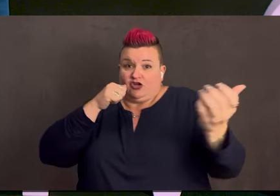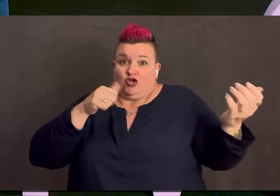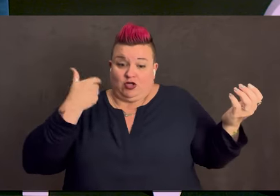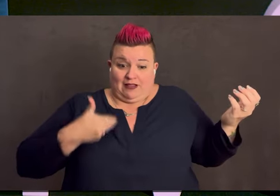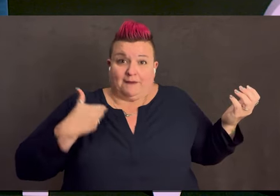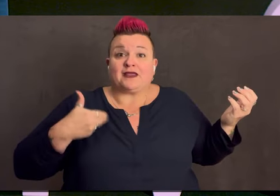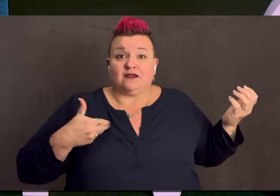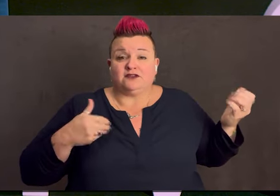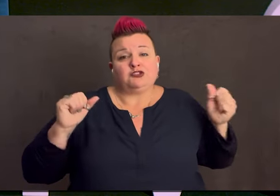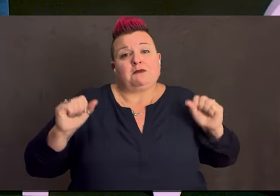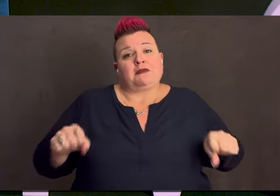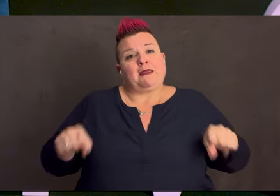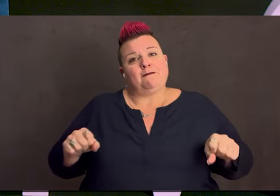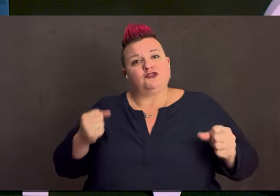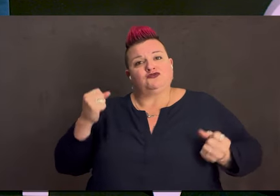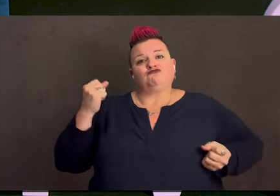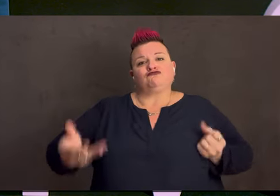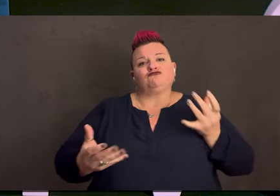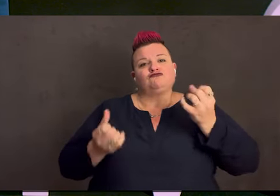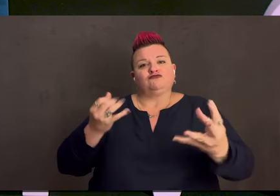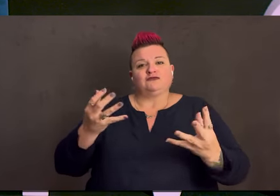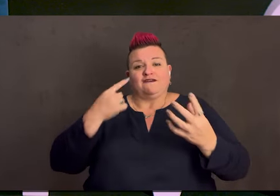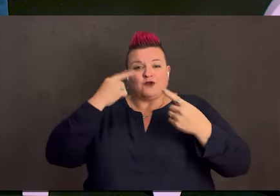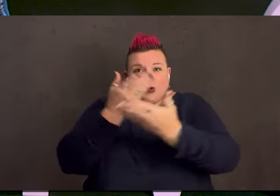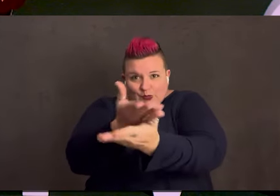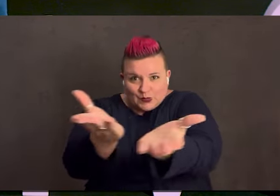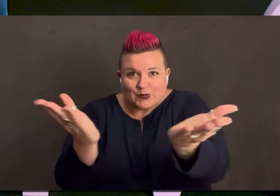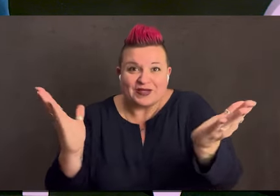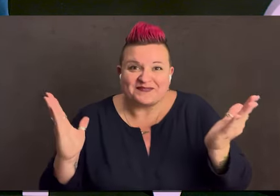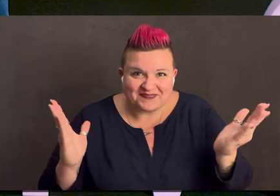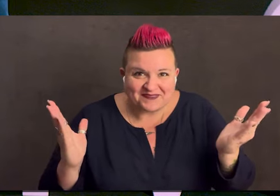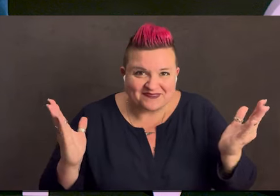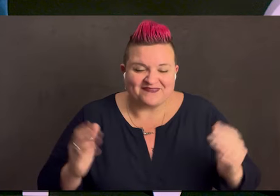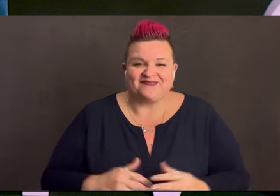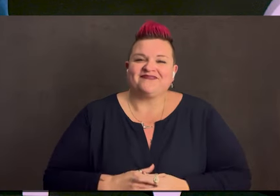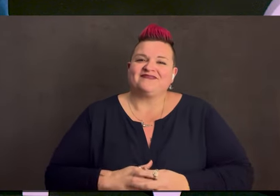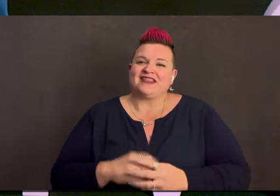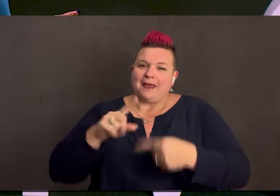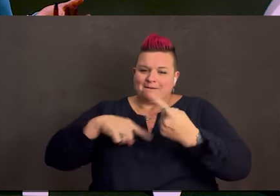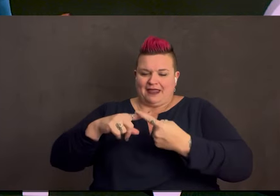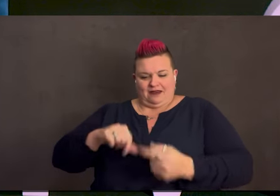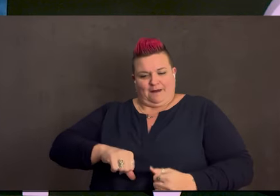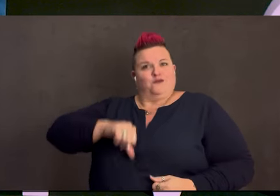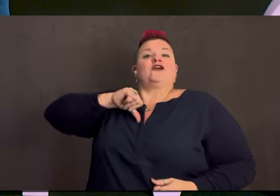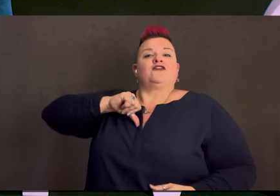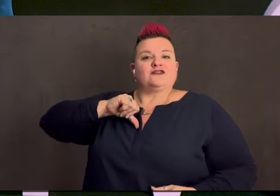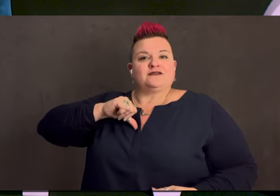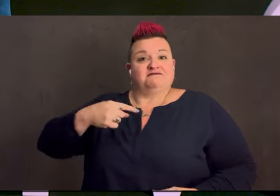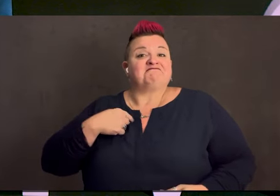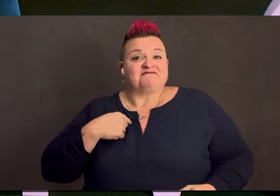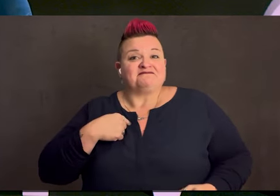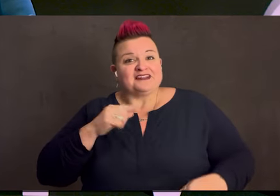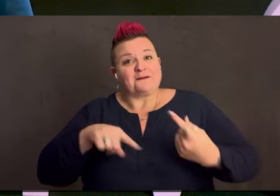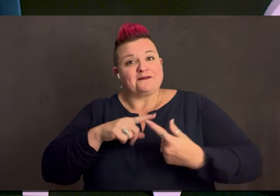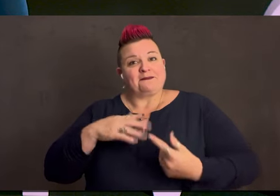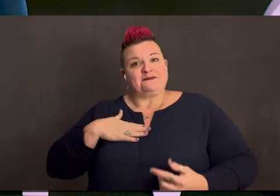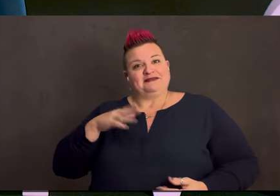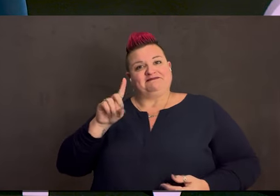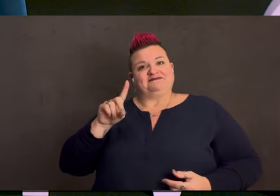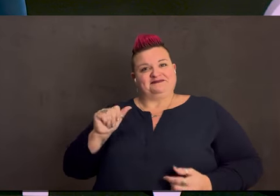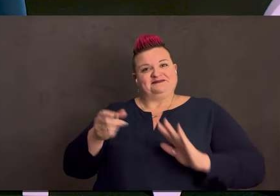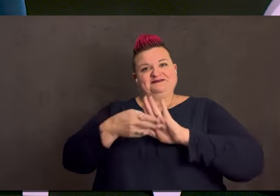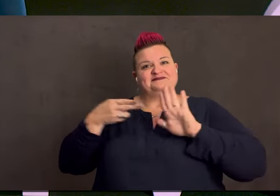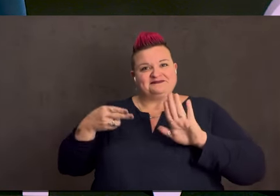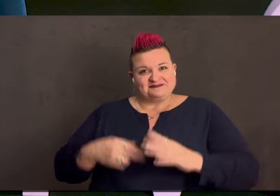me to be able to sing songs to people like you about how proud I am of my